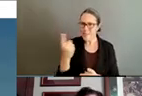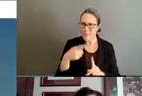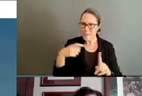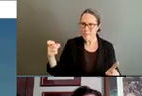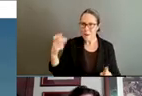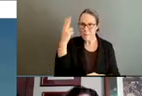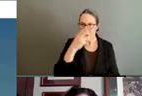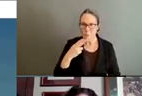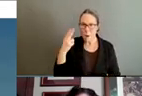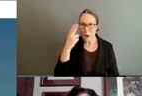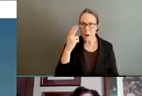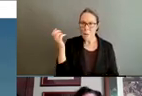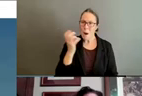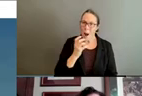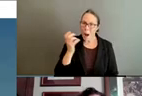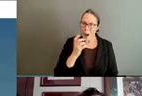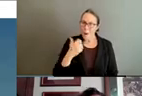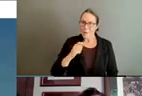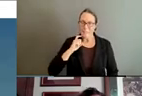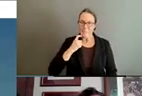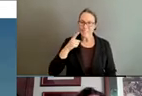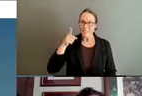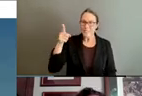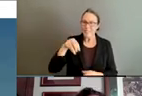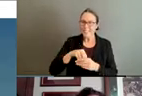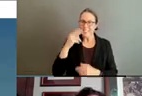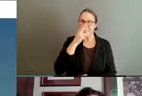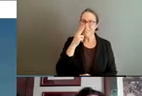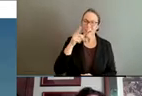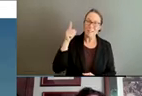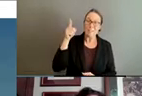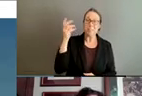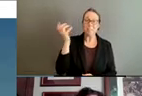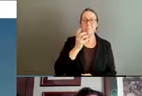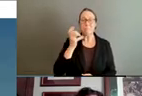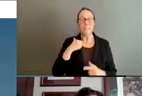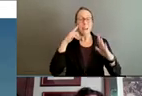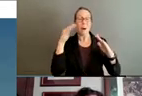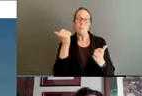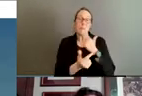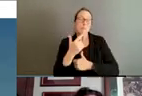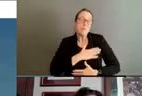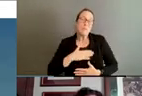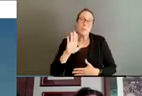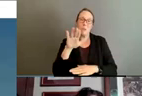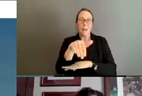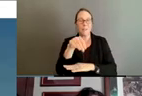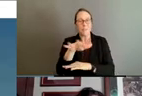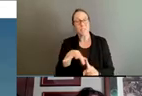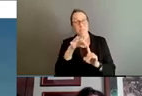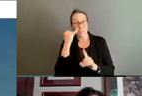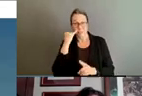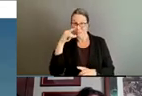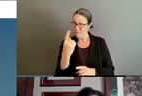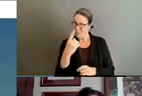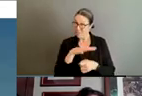I'm super jealous that you're over there in Hawaii. I hope everybody's having a good afternoon, and especially if you're in one of the areas that's